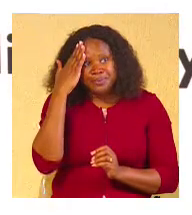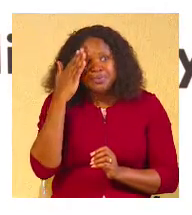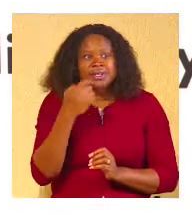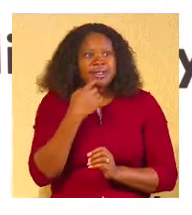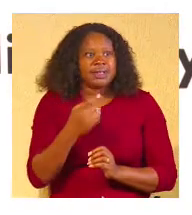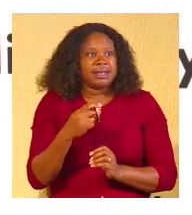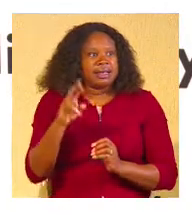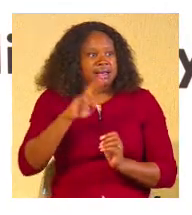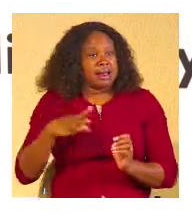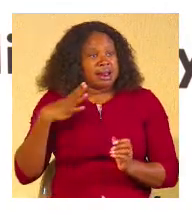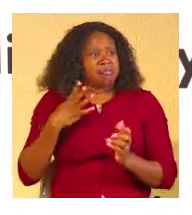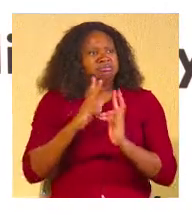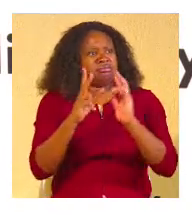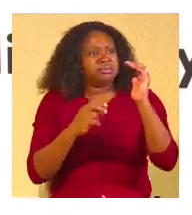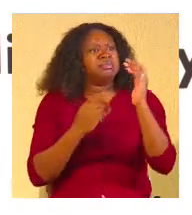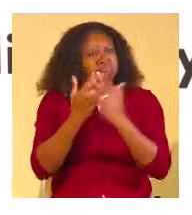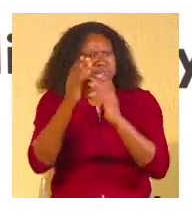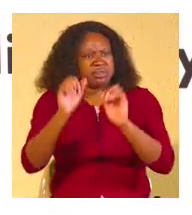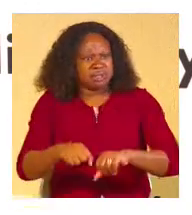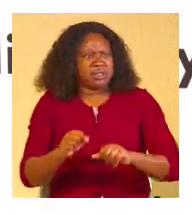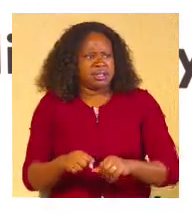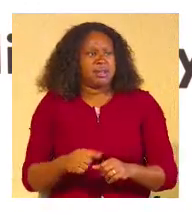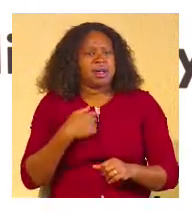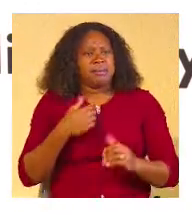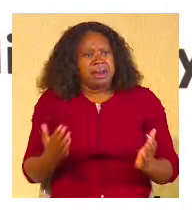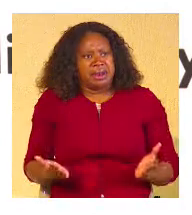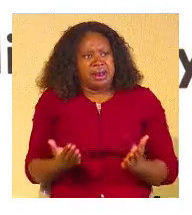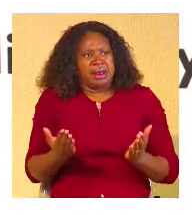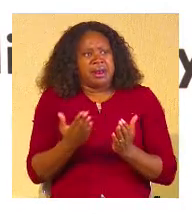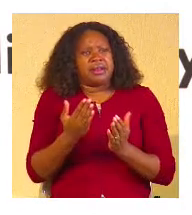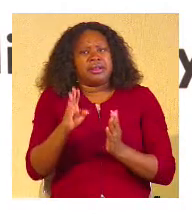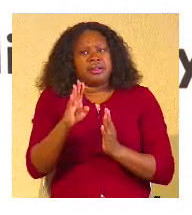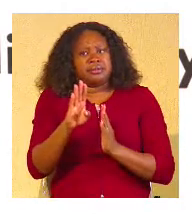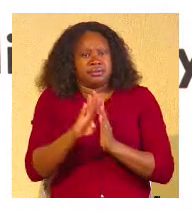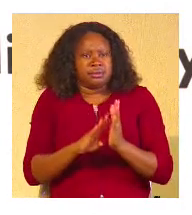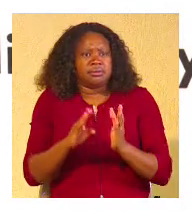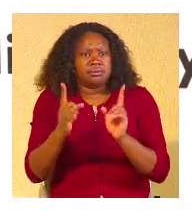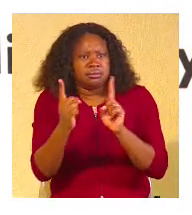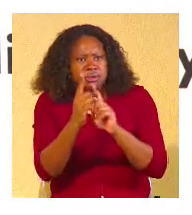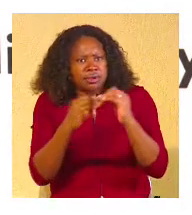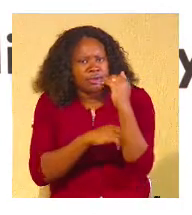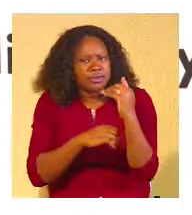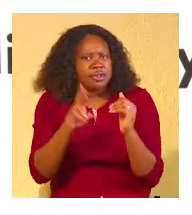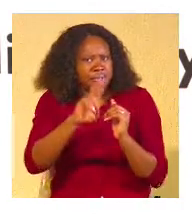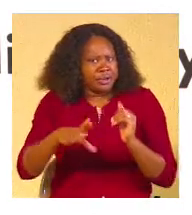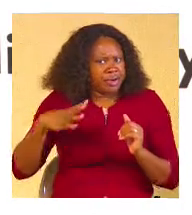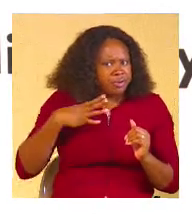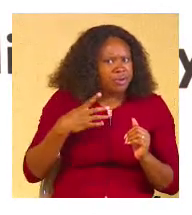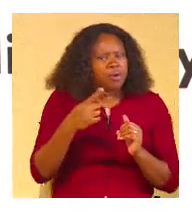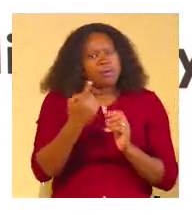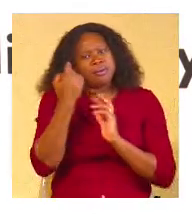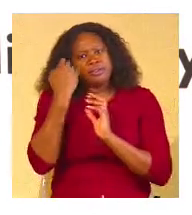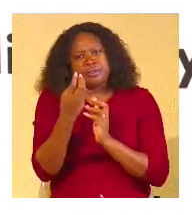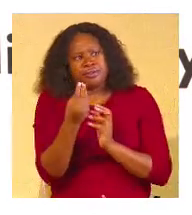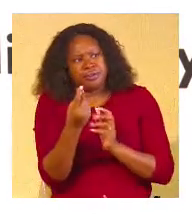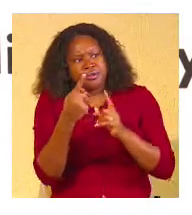governors are accessible. So I also then encourage him to reach out to the governors or the Ministry of Finance in terms of the